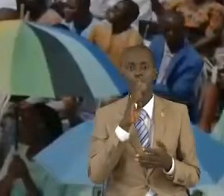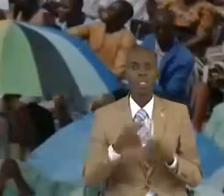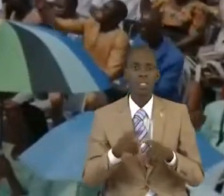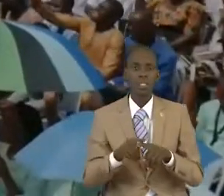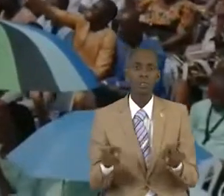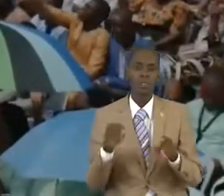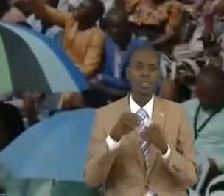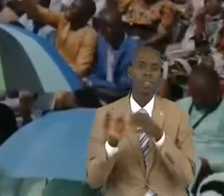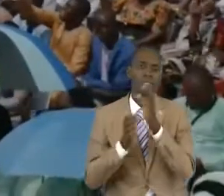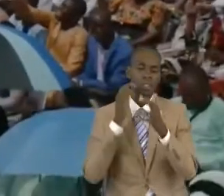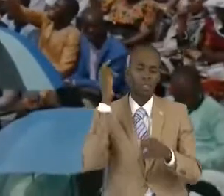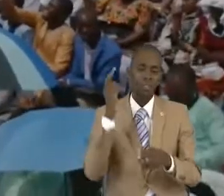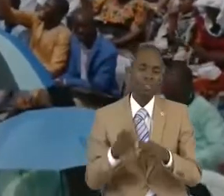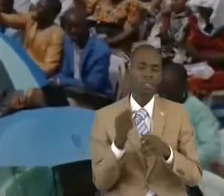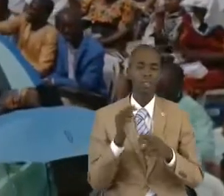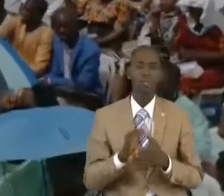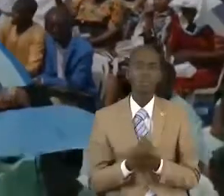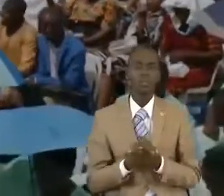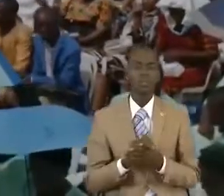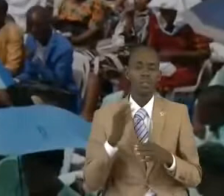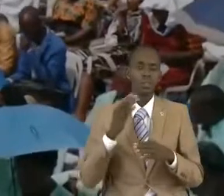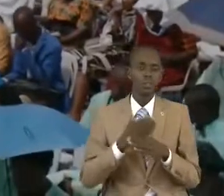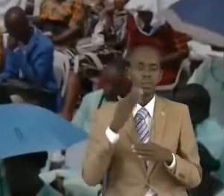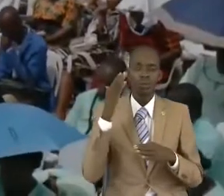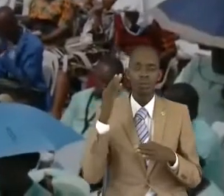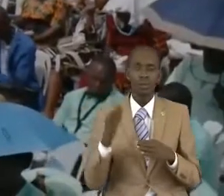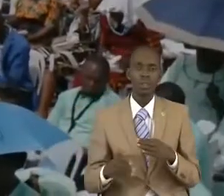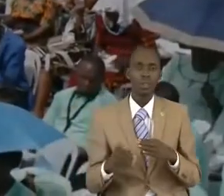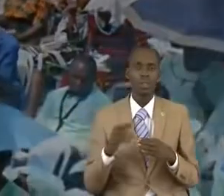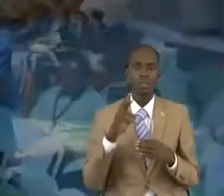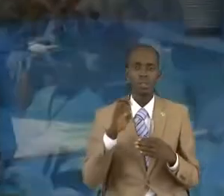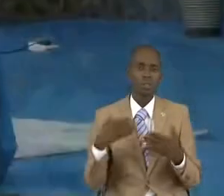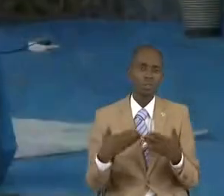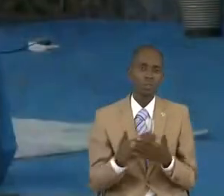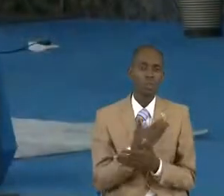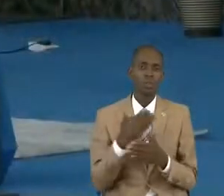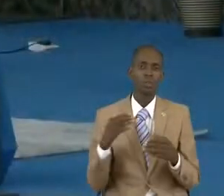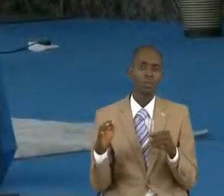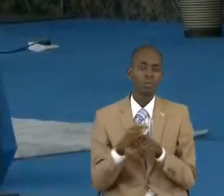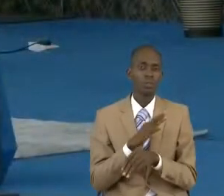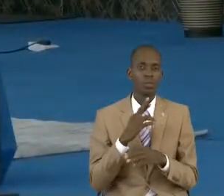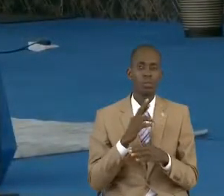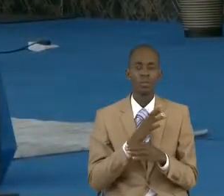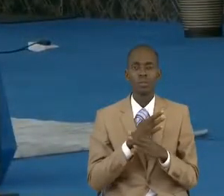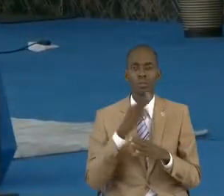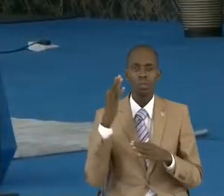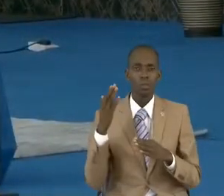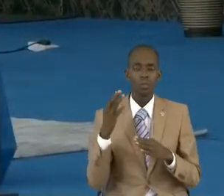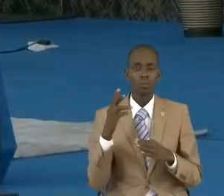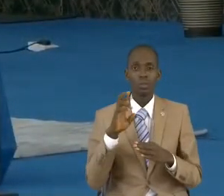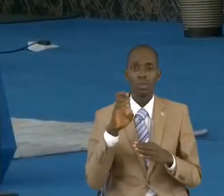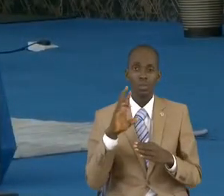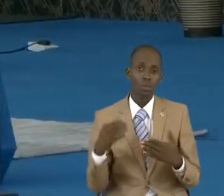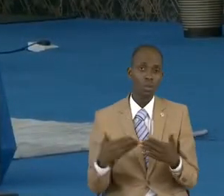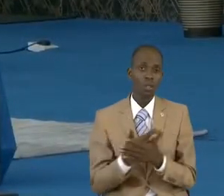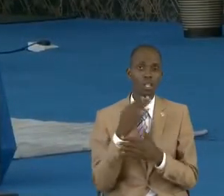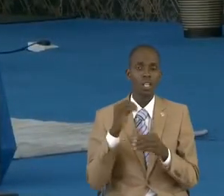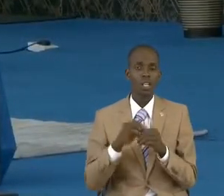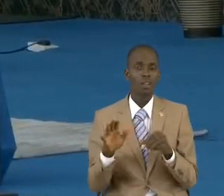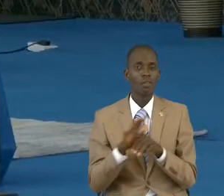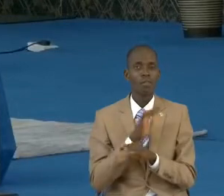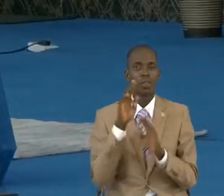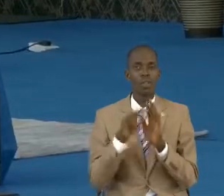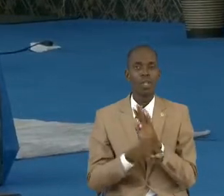name. Total renewal. Complete renewal, renewal in fullness